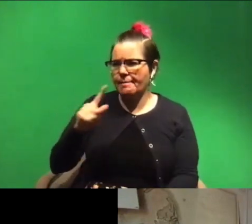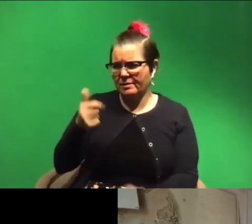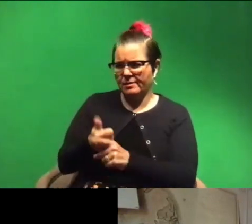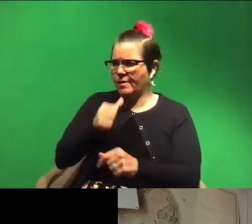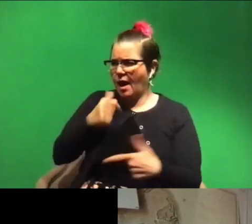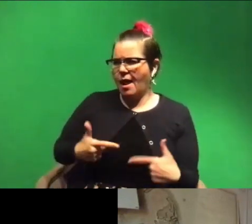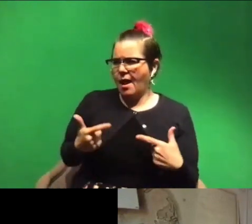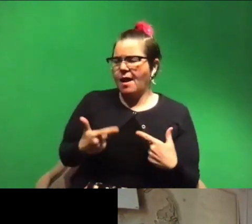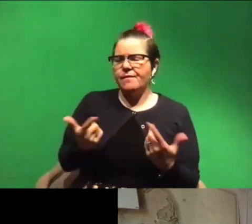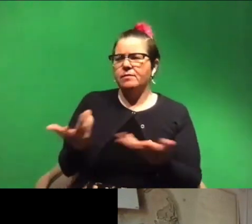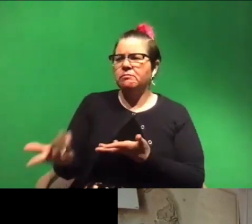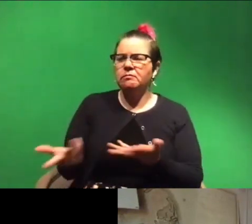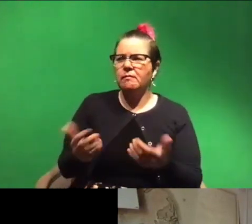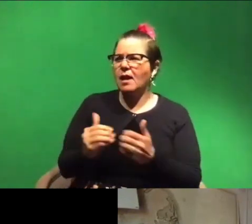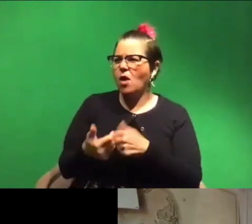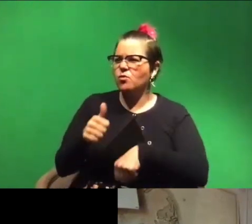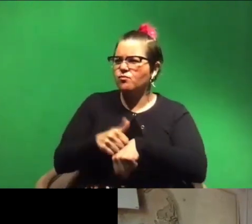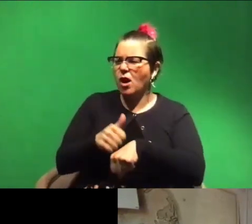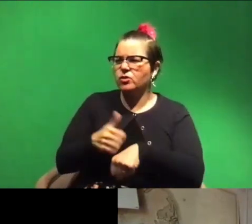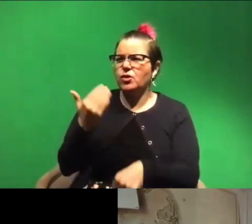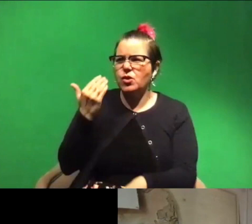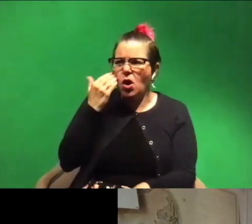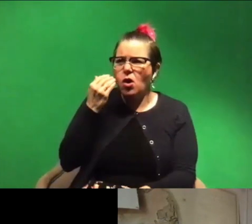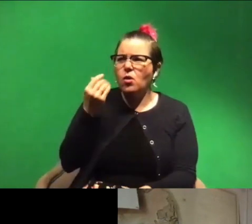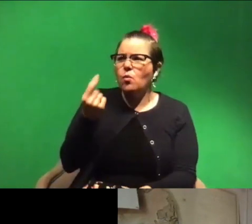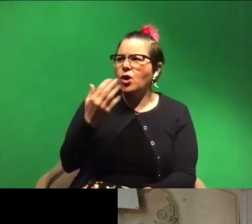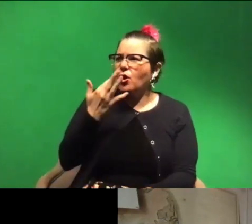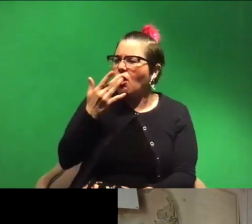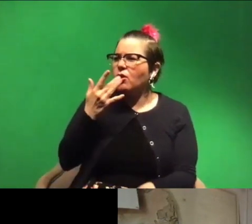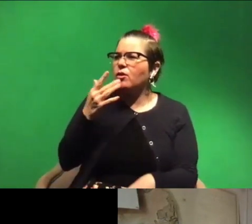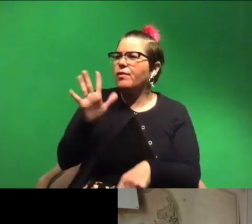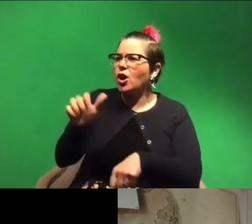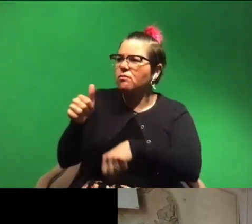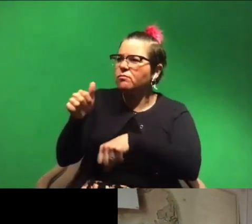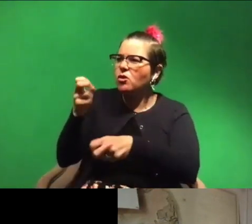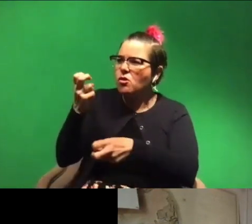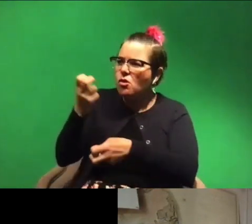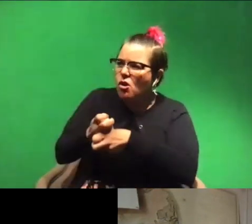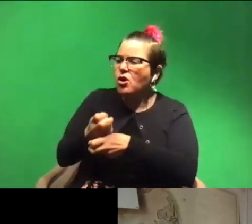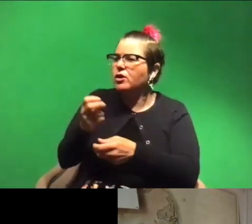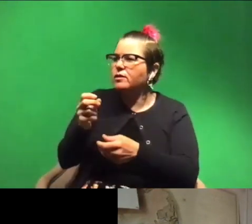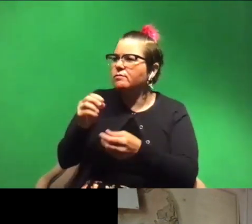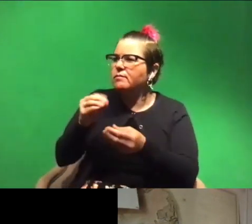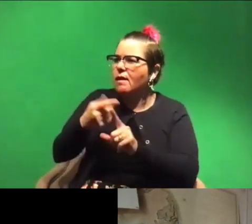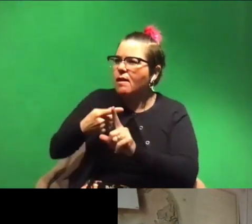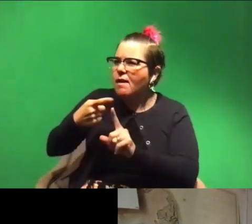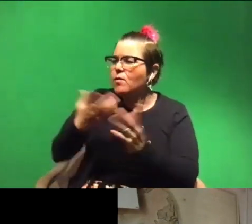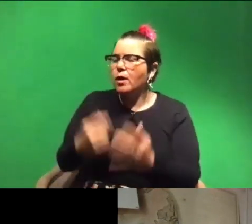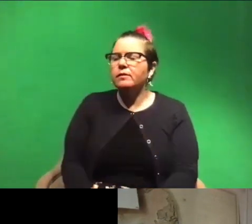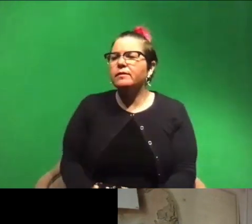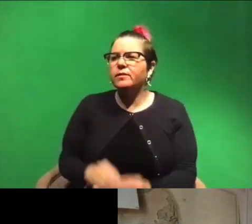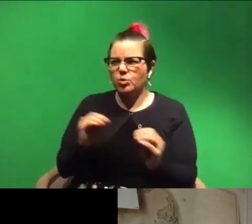How do rocks know what color hardness they should be if they don't have DNA? Oh,